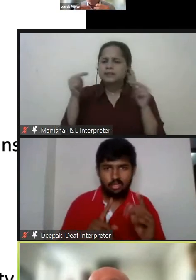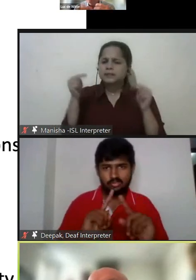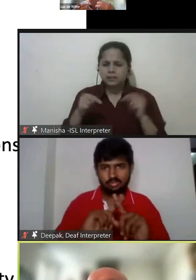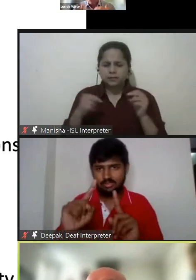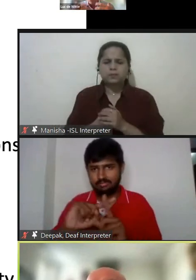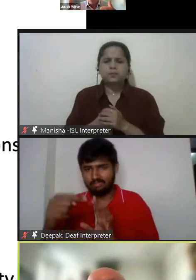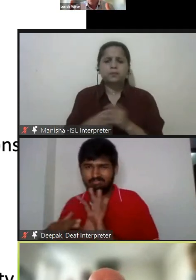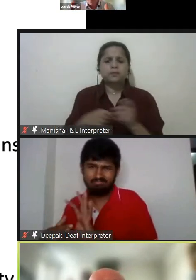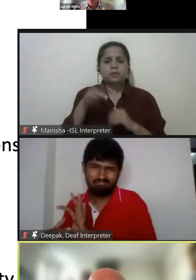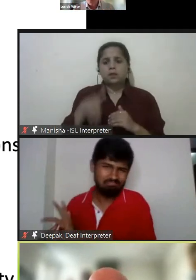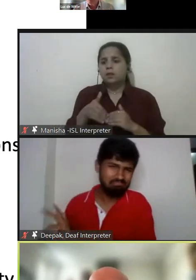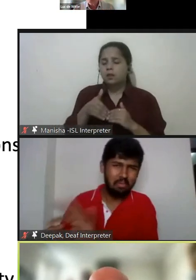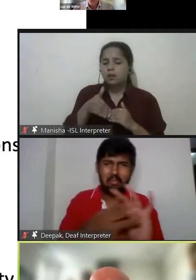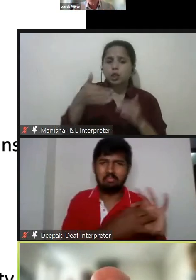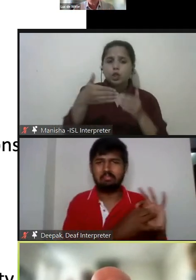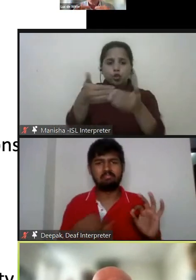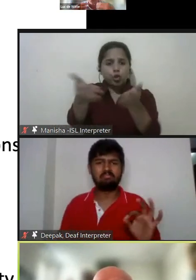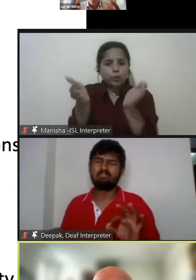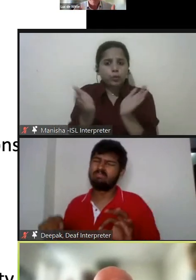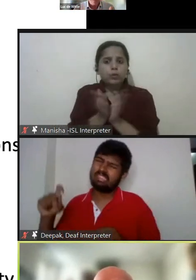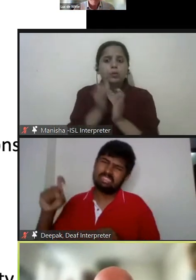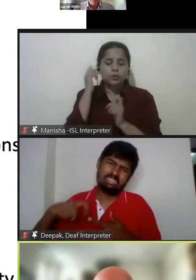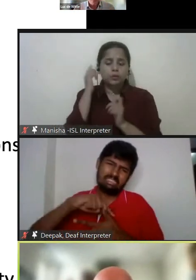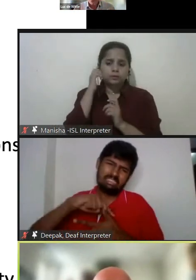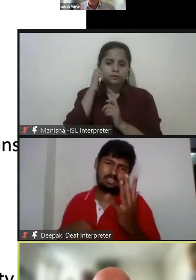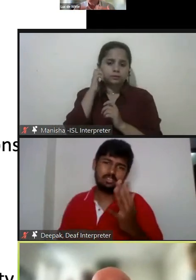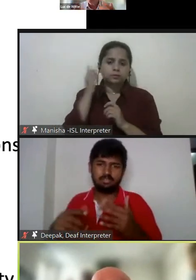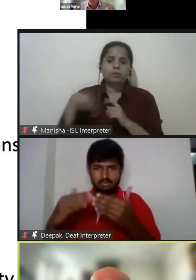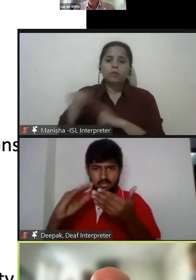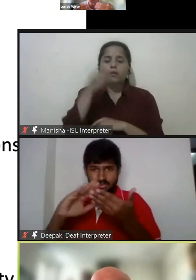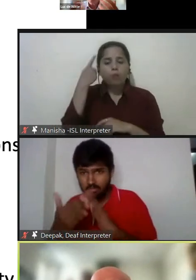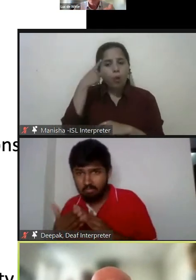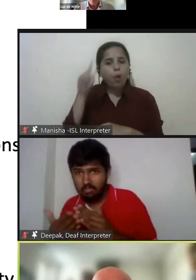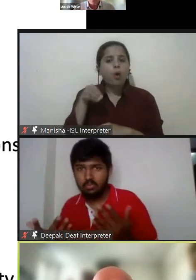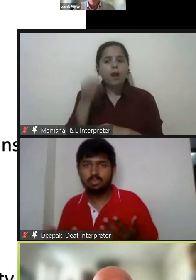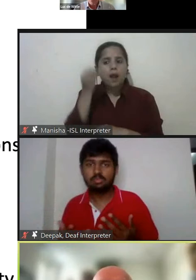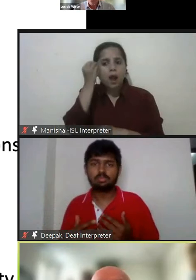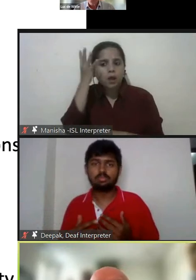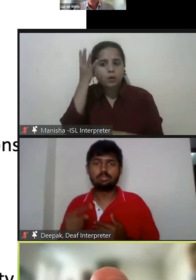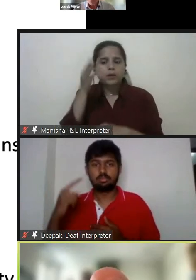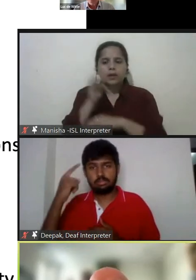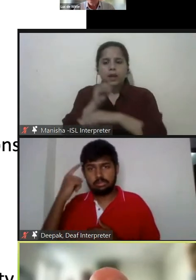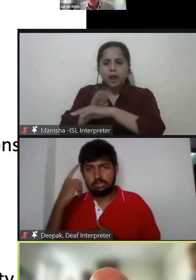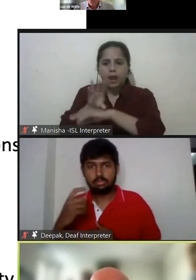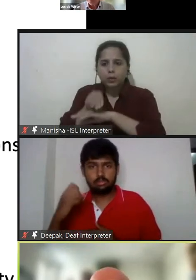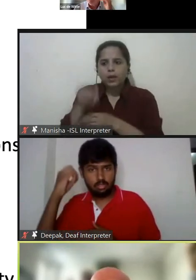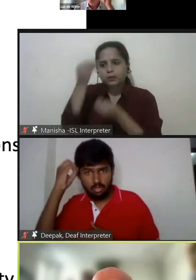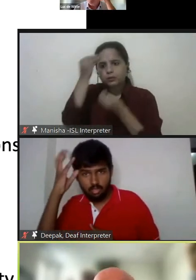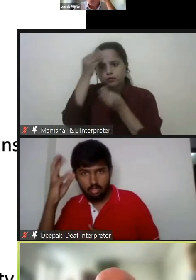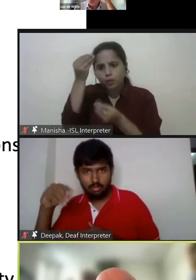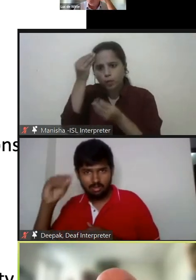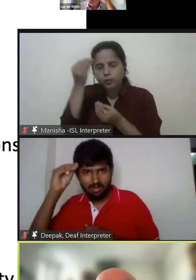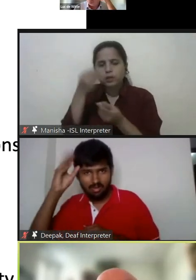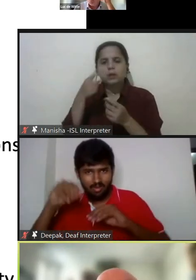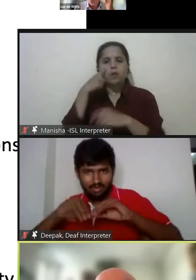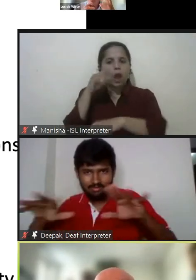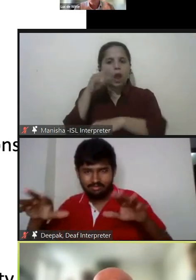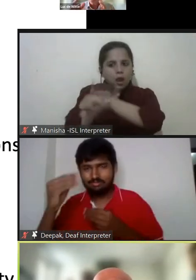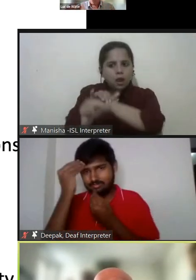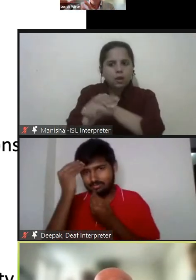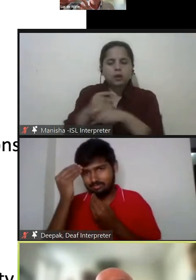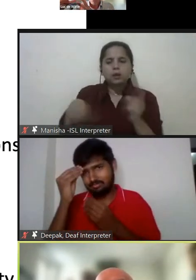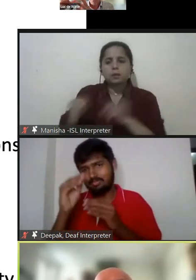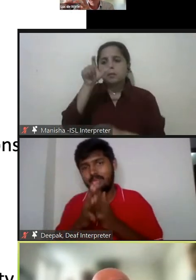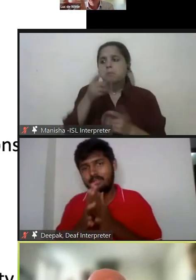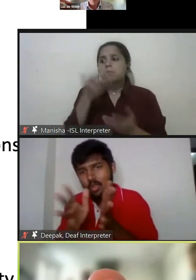actively goes into the community to create awareness, to give advice, information, and to identify people who